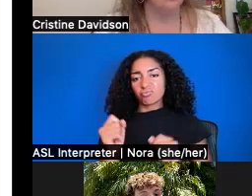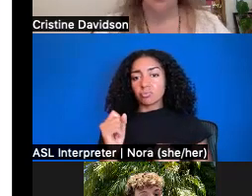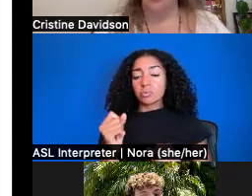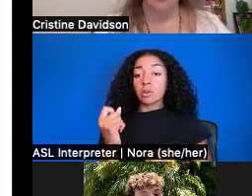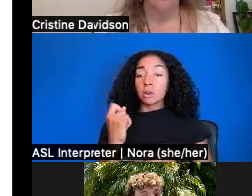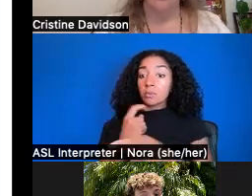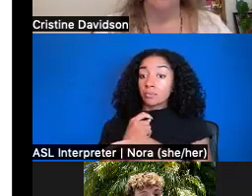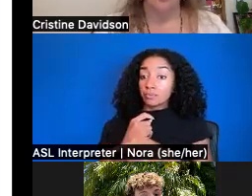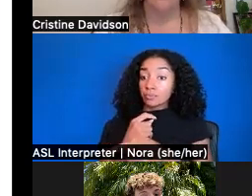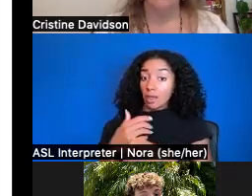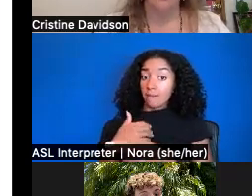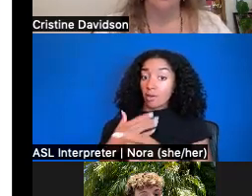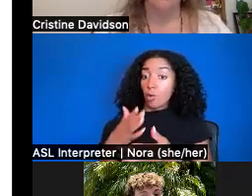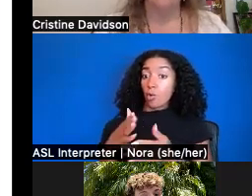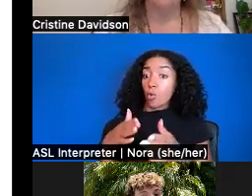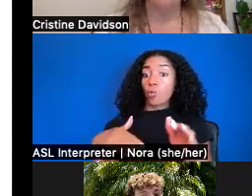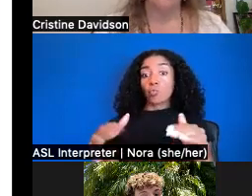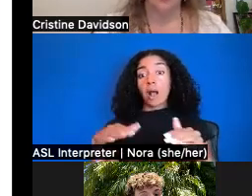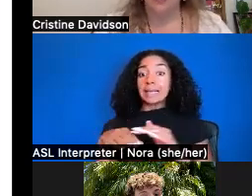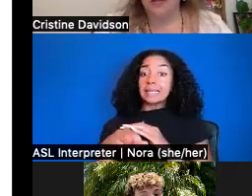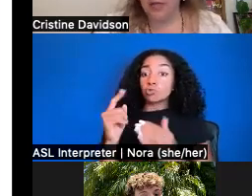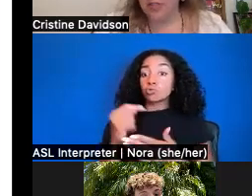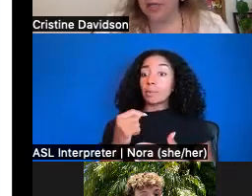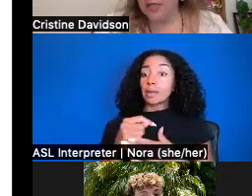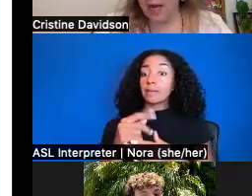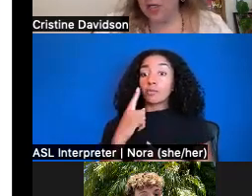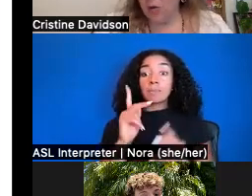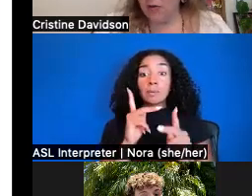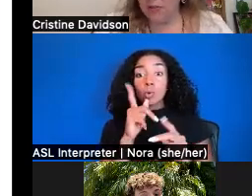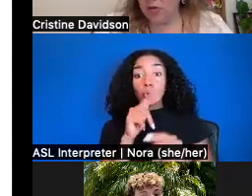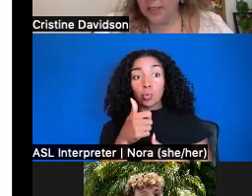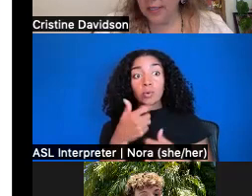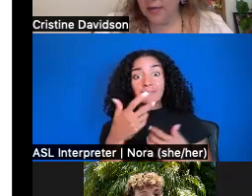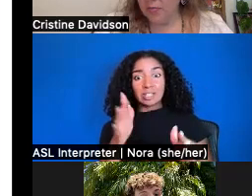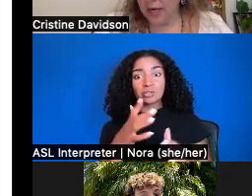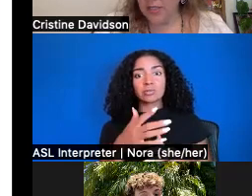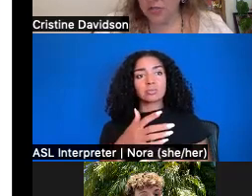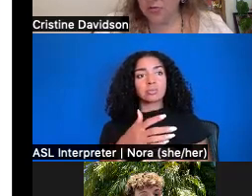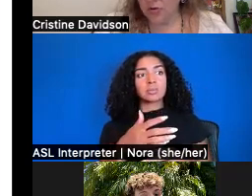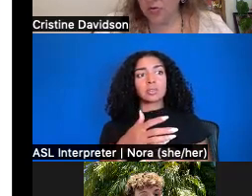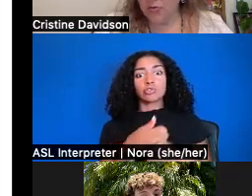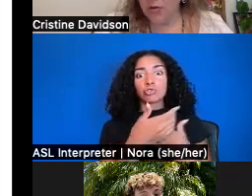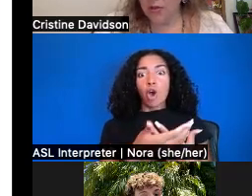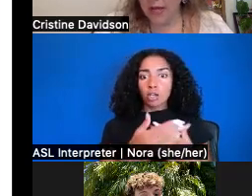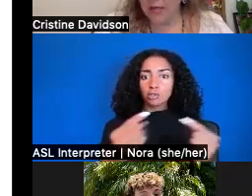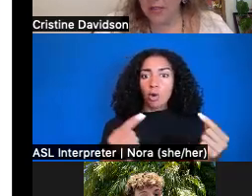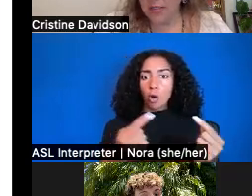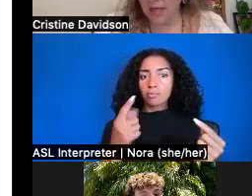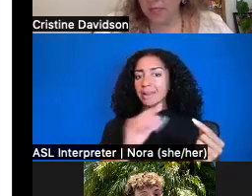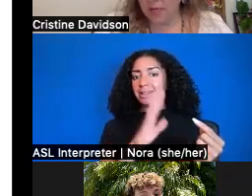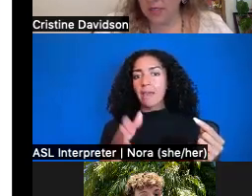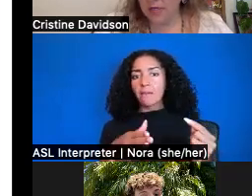charged. There's none that I know of locally, but I do know